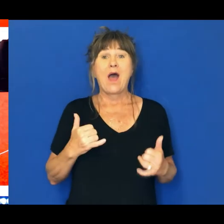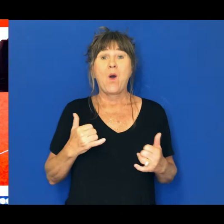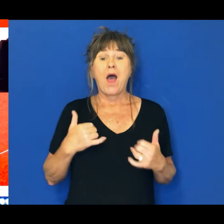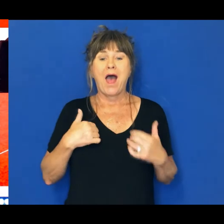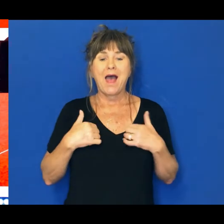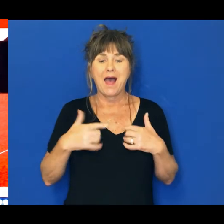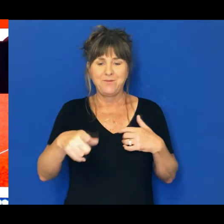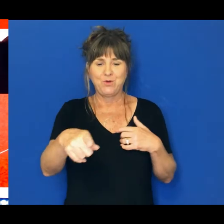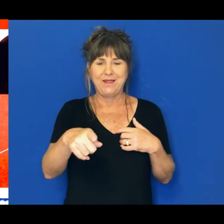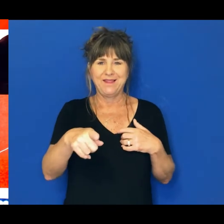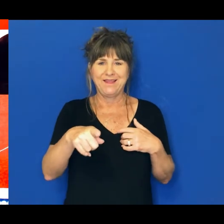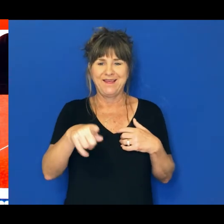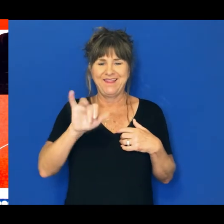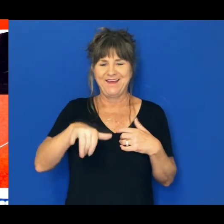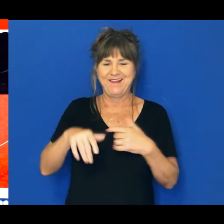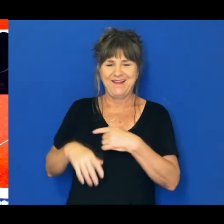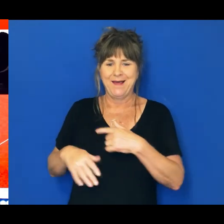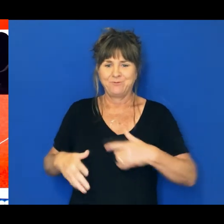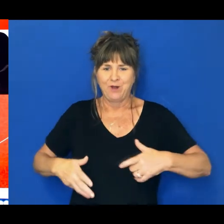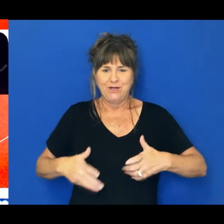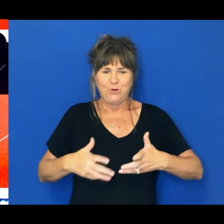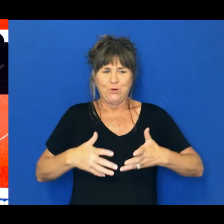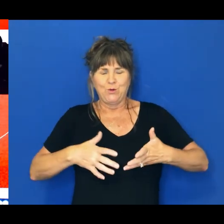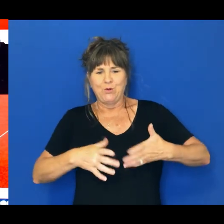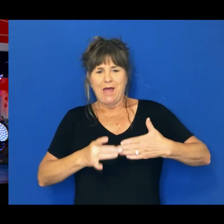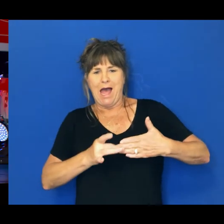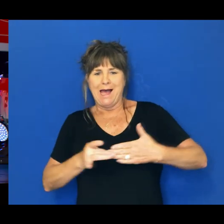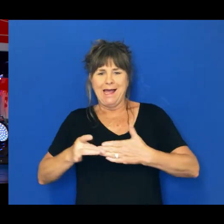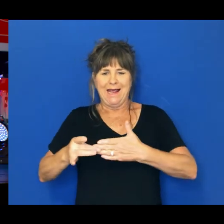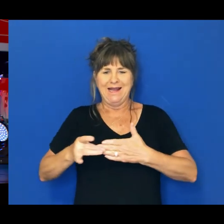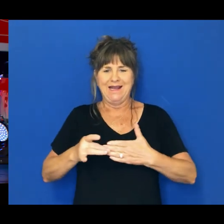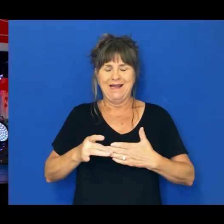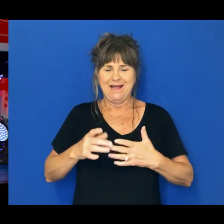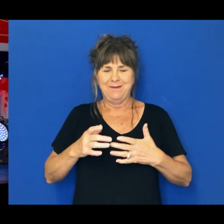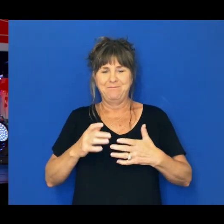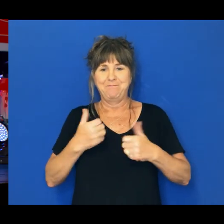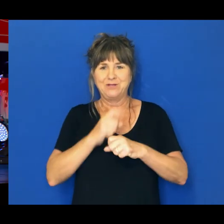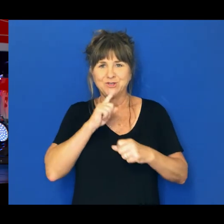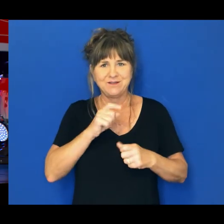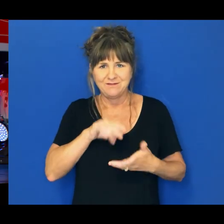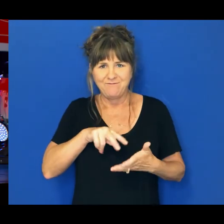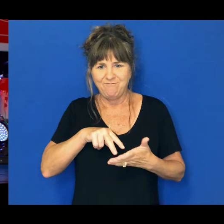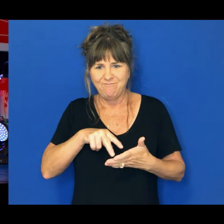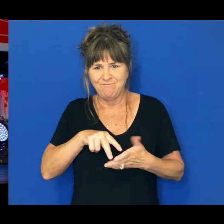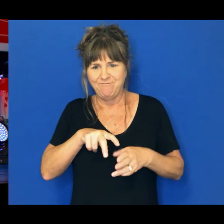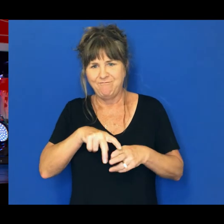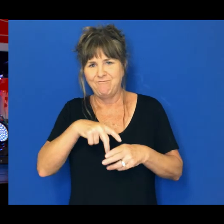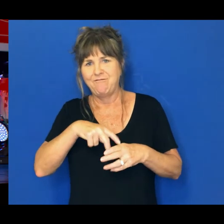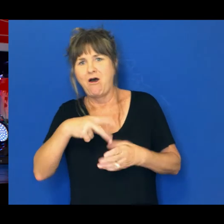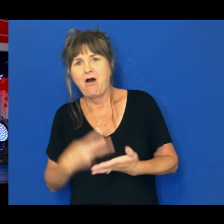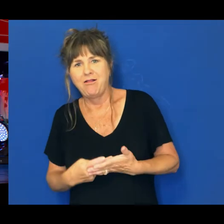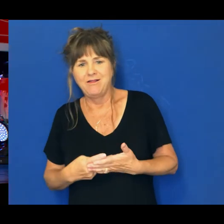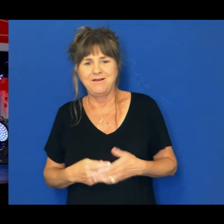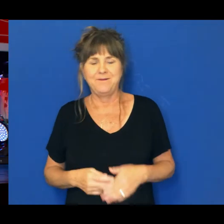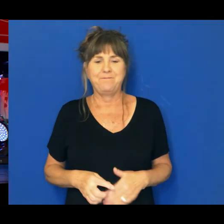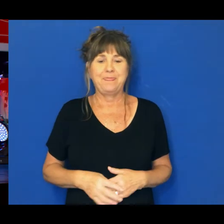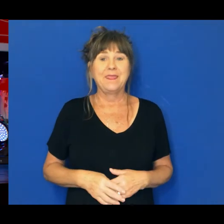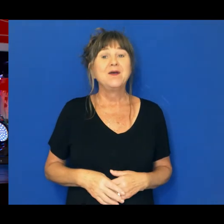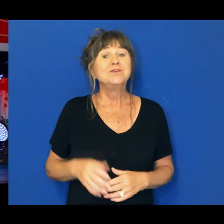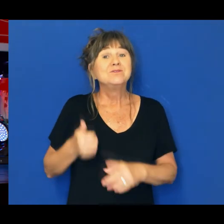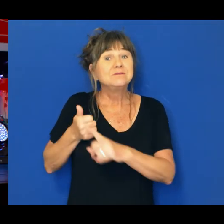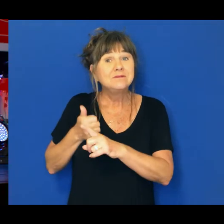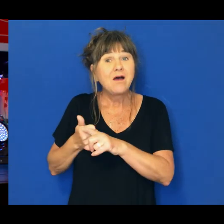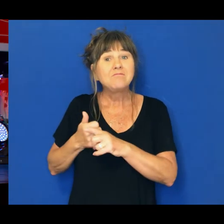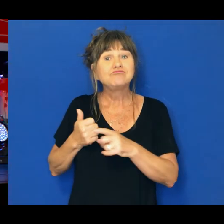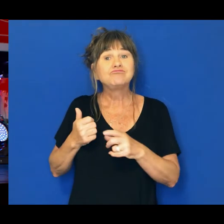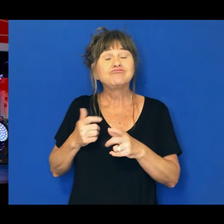And so now I'm letting go, and you know, I'm doing one of these, you know what I mean? Because this is my idea, and if she falls, it's on me. This is my idea. But